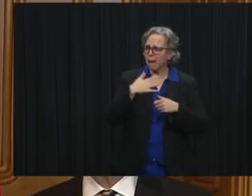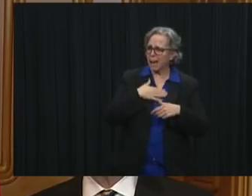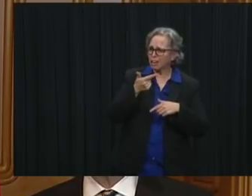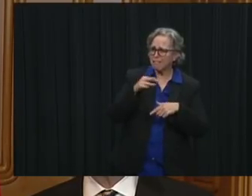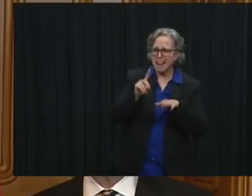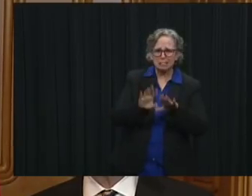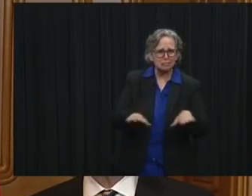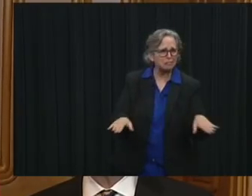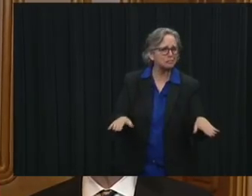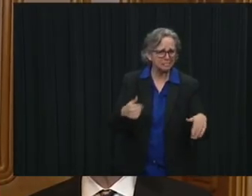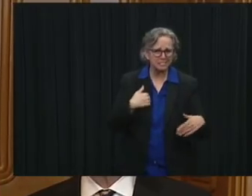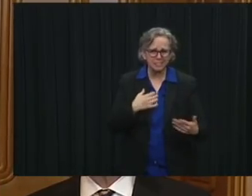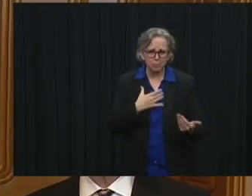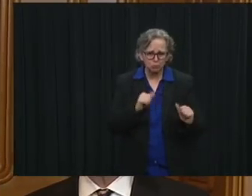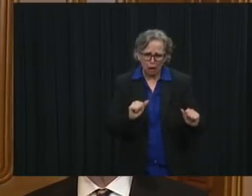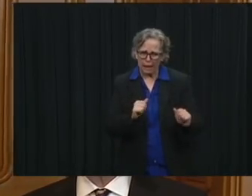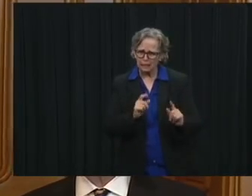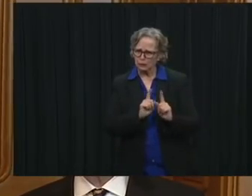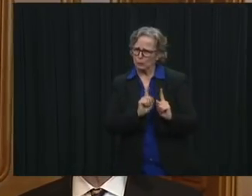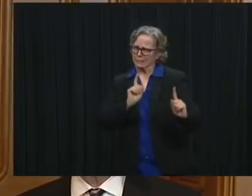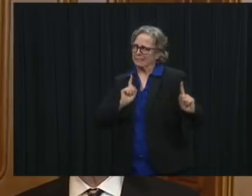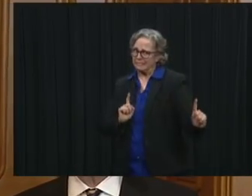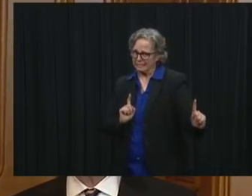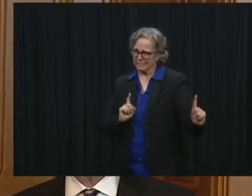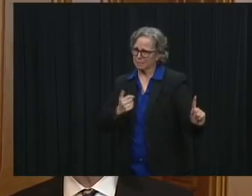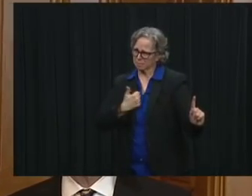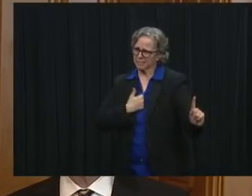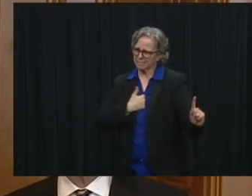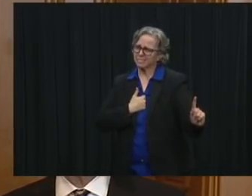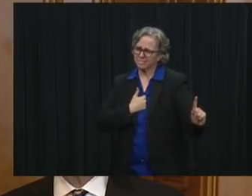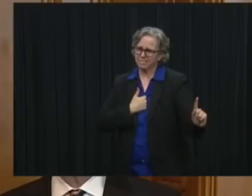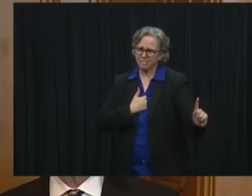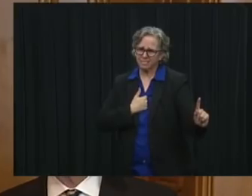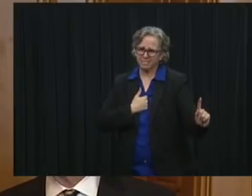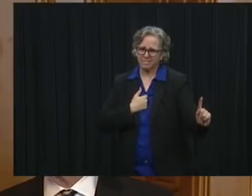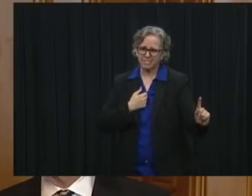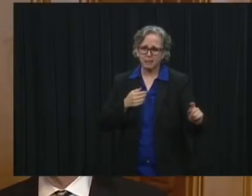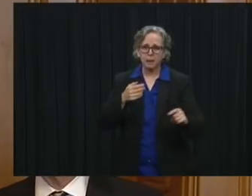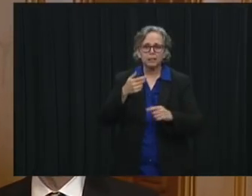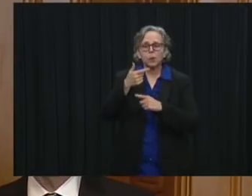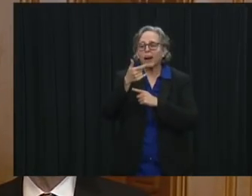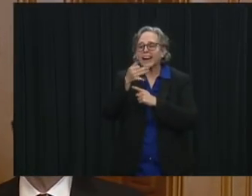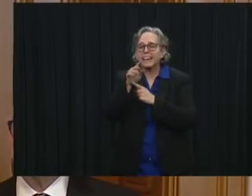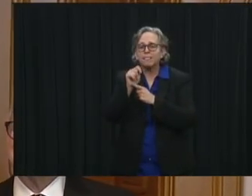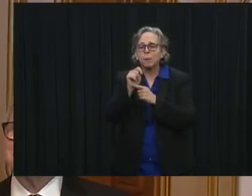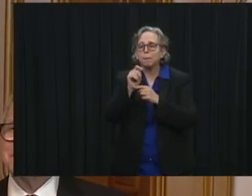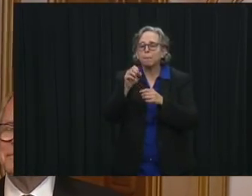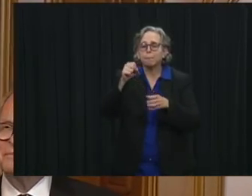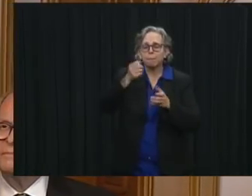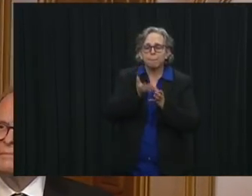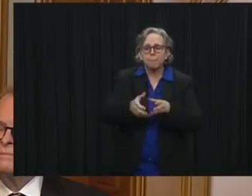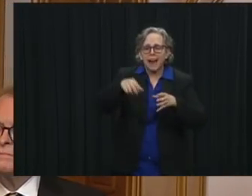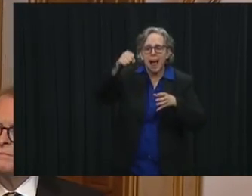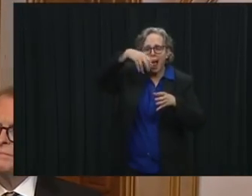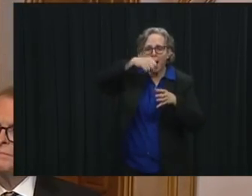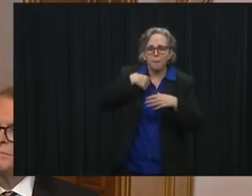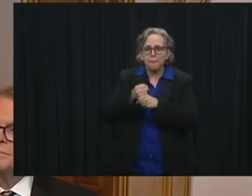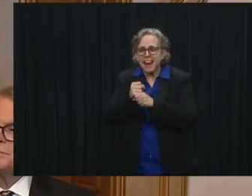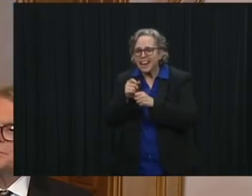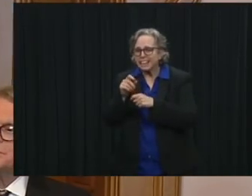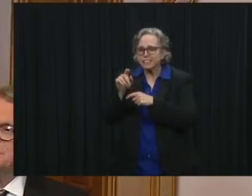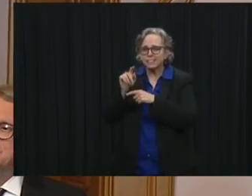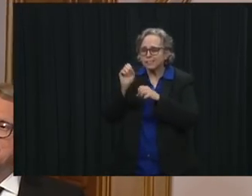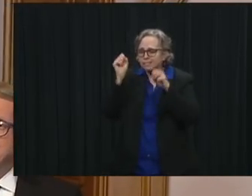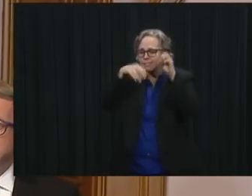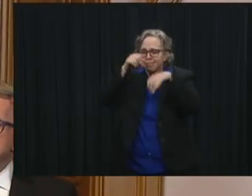off little gift packs to them of craft stuff so that they can make some crafts and we can make it together. And it's